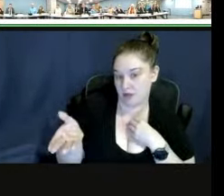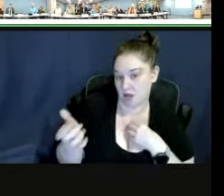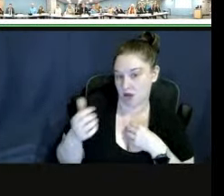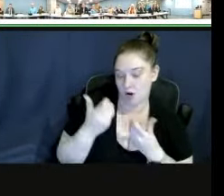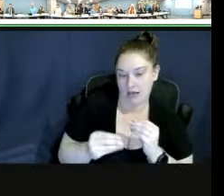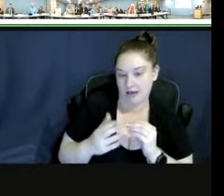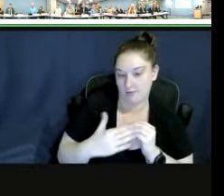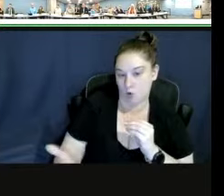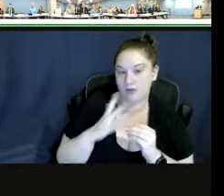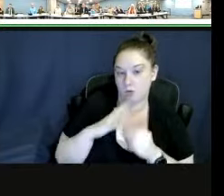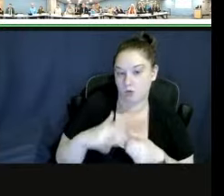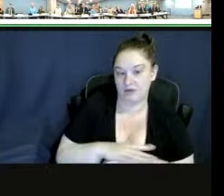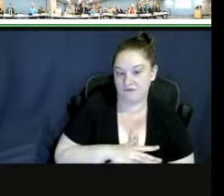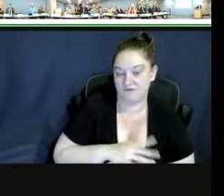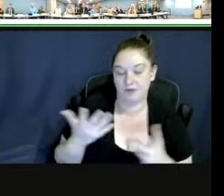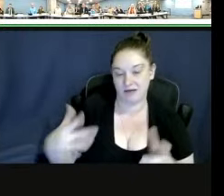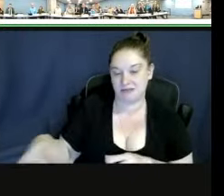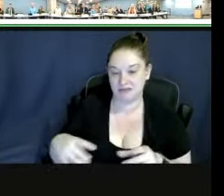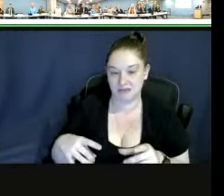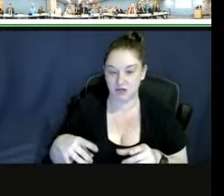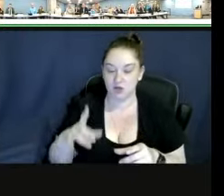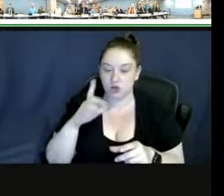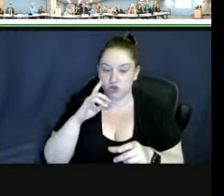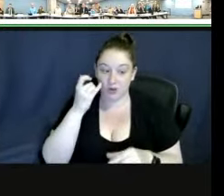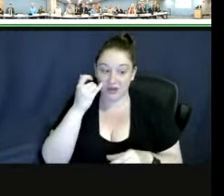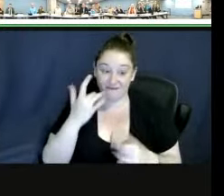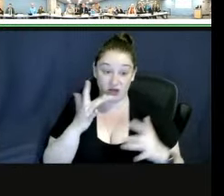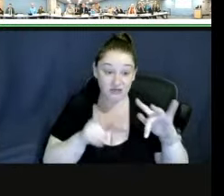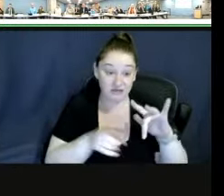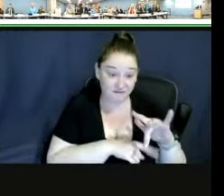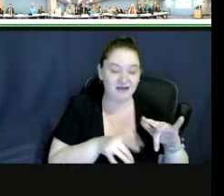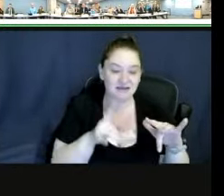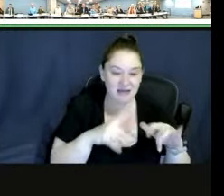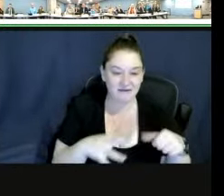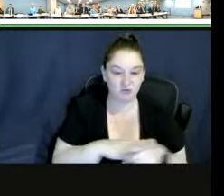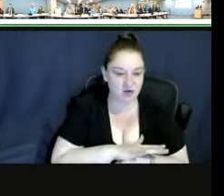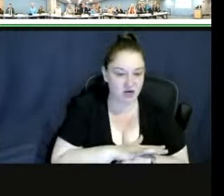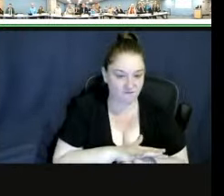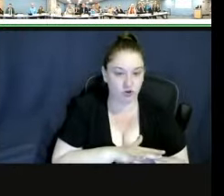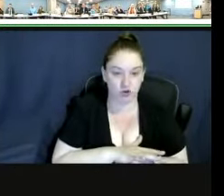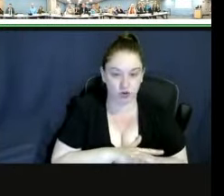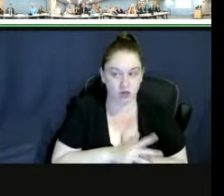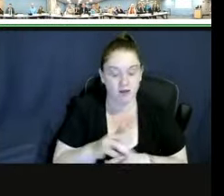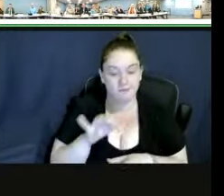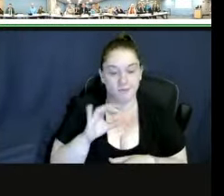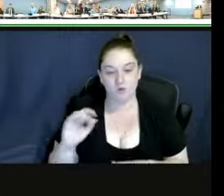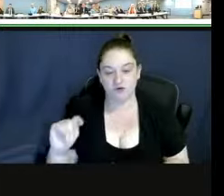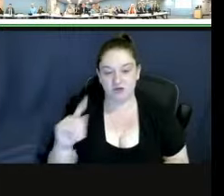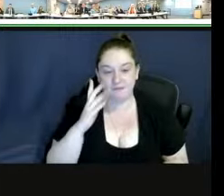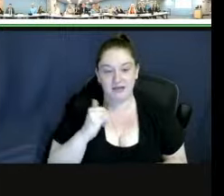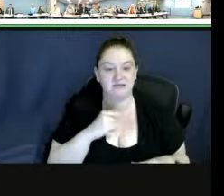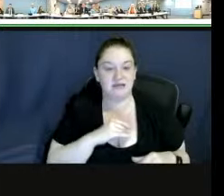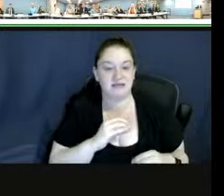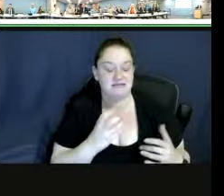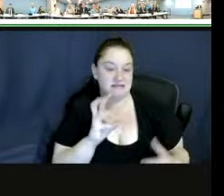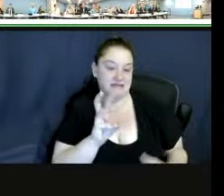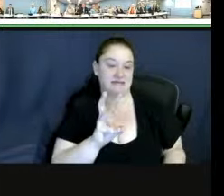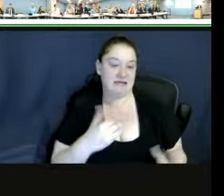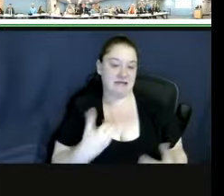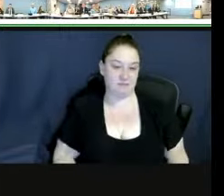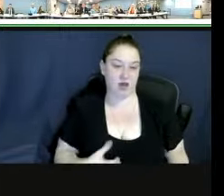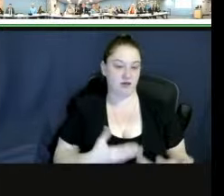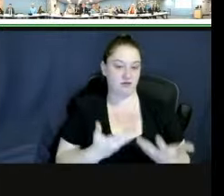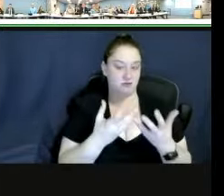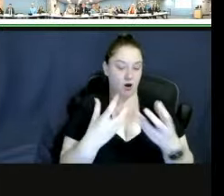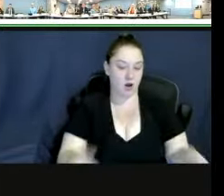by existing employees. So when there's a vacancy, they got to work overtime because these six bodies will be gone. And generally speaking, do people volunteer